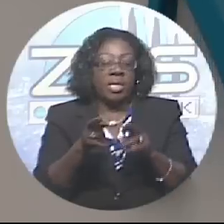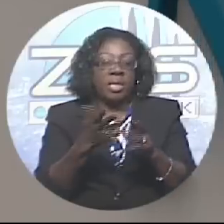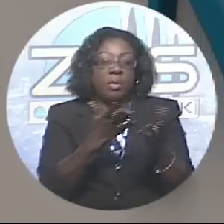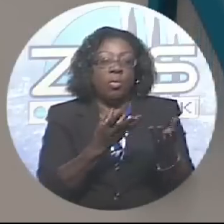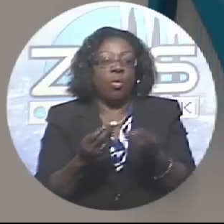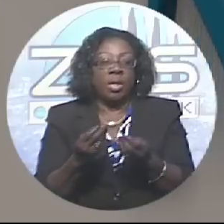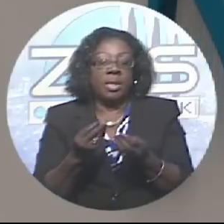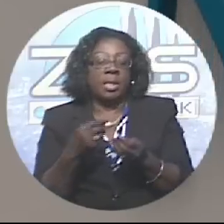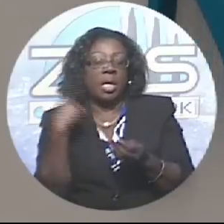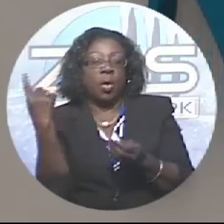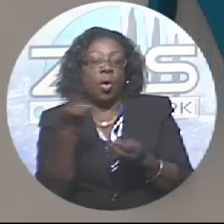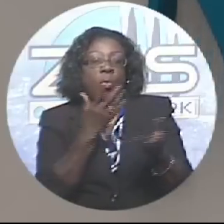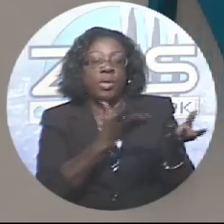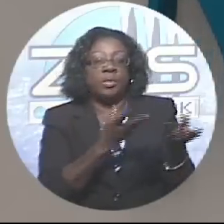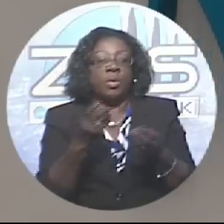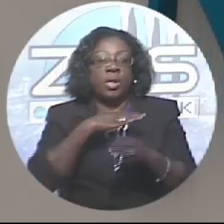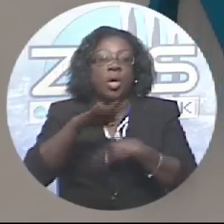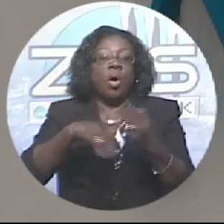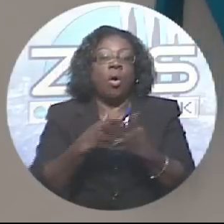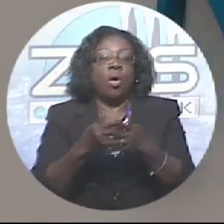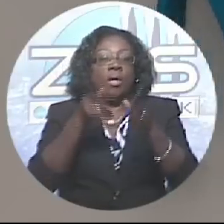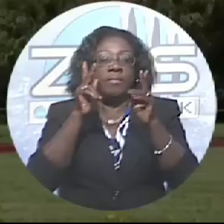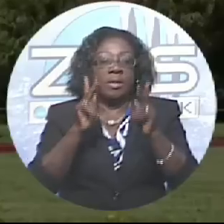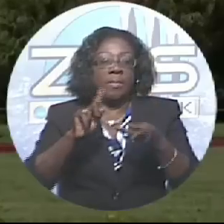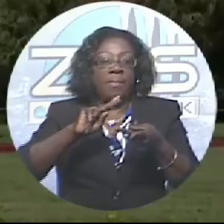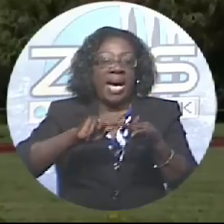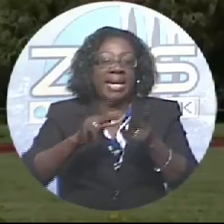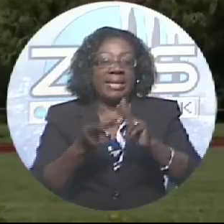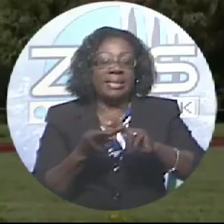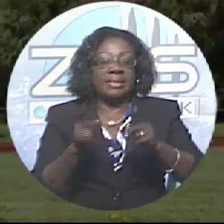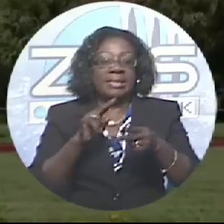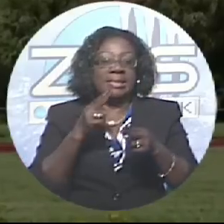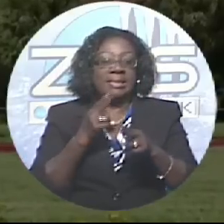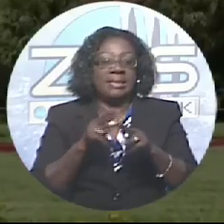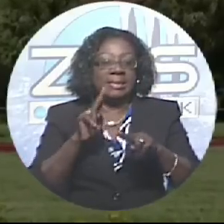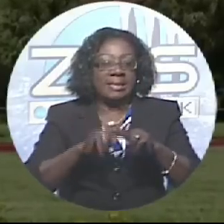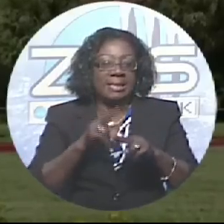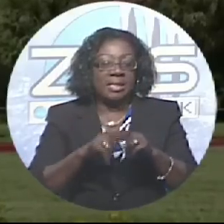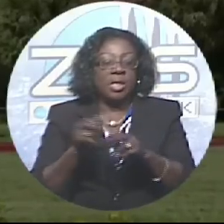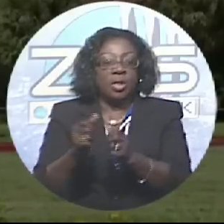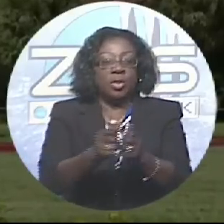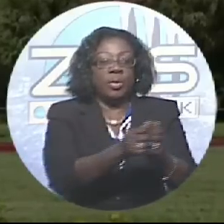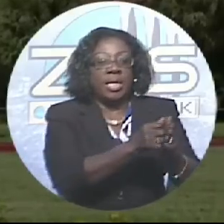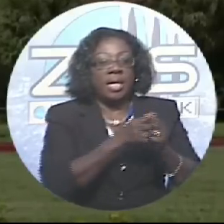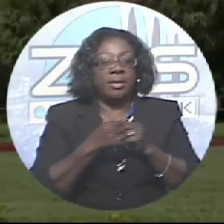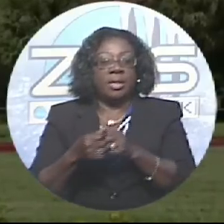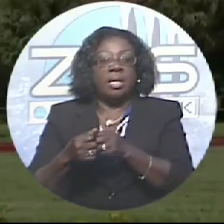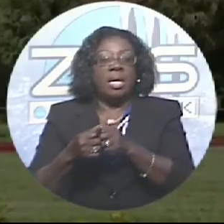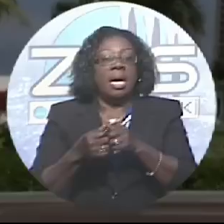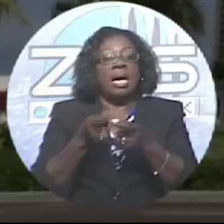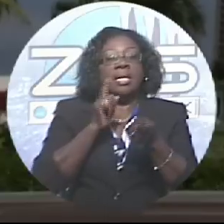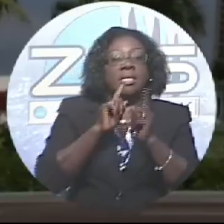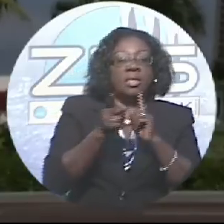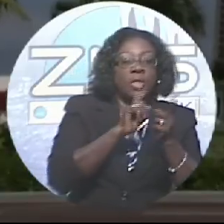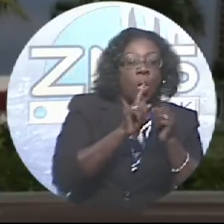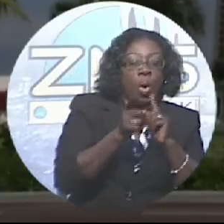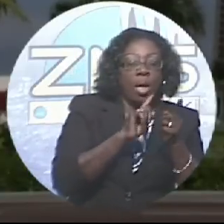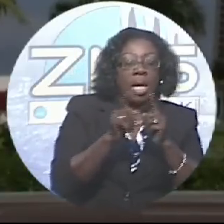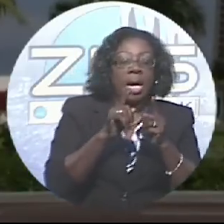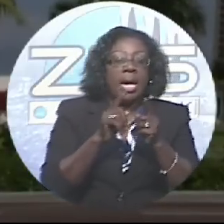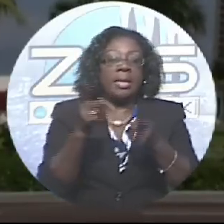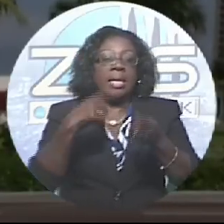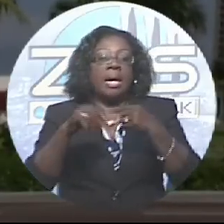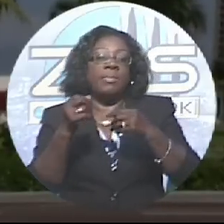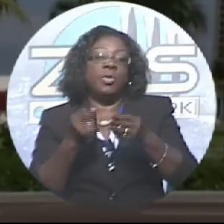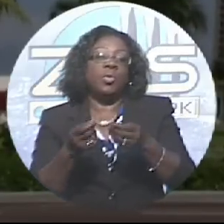always wanted all of the parties to sit together, arrive at an amicable sort of conclusion to the talks, that